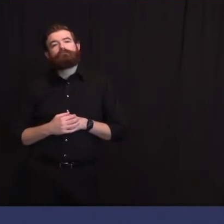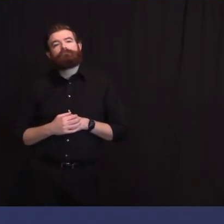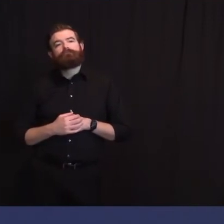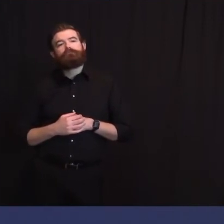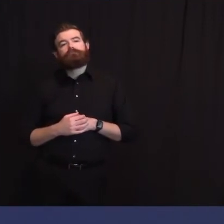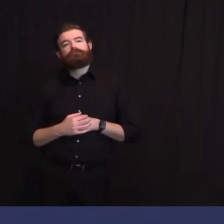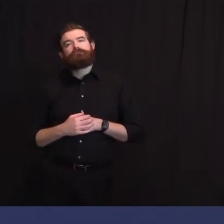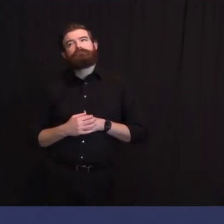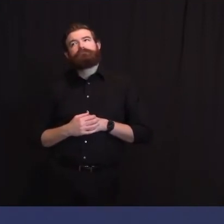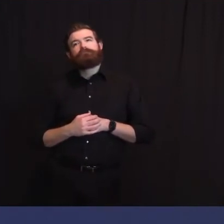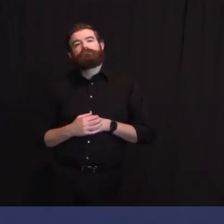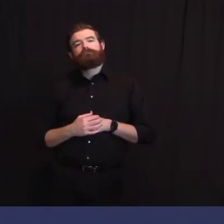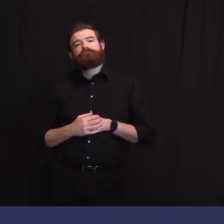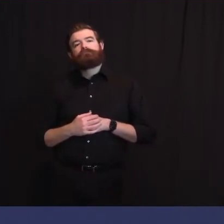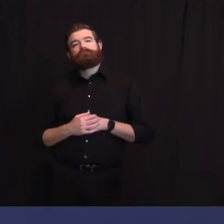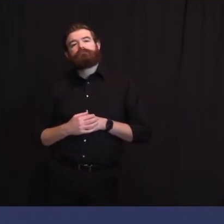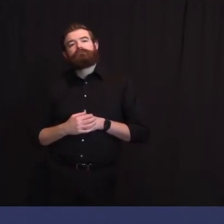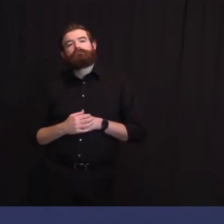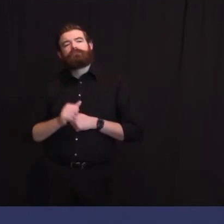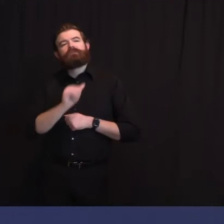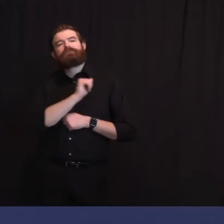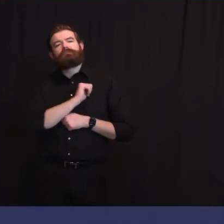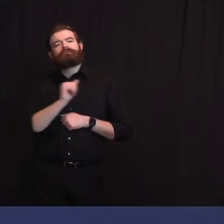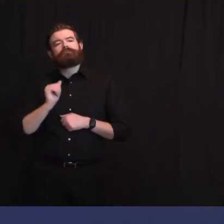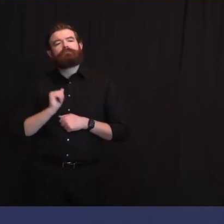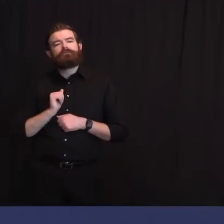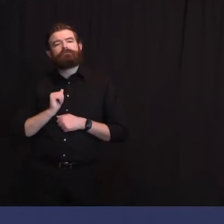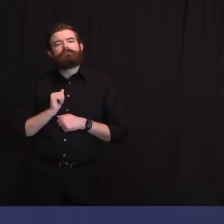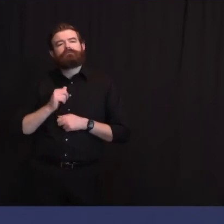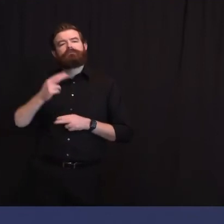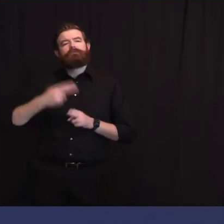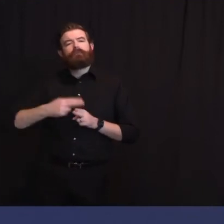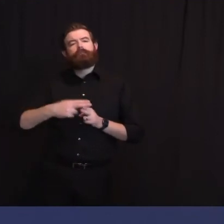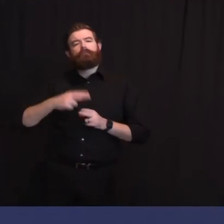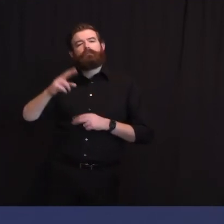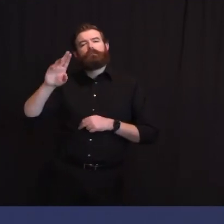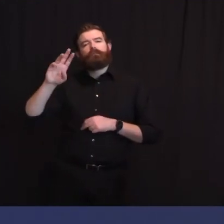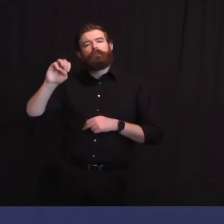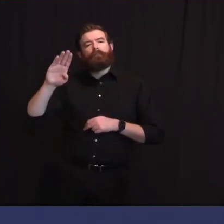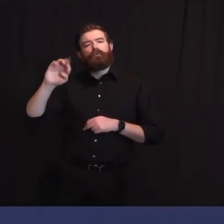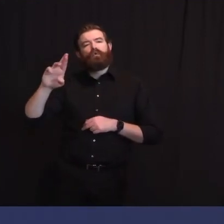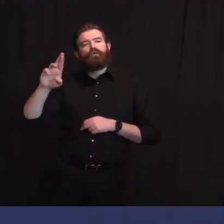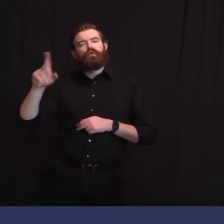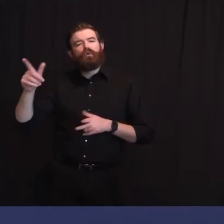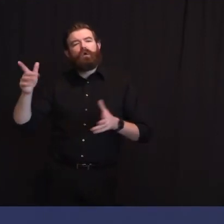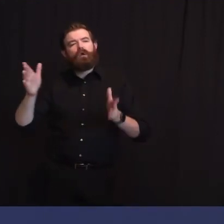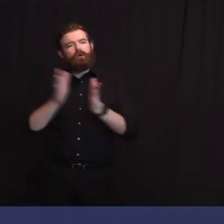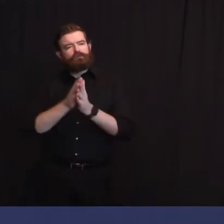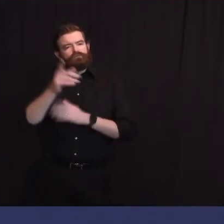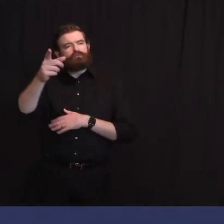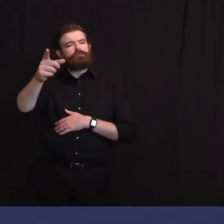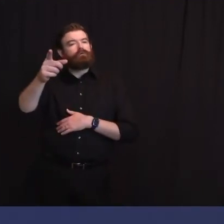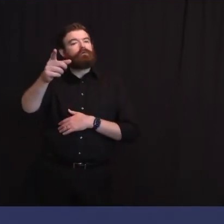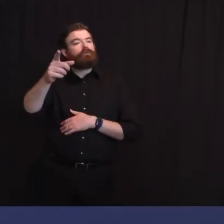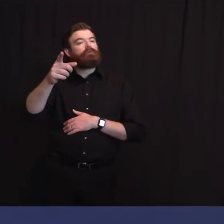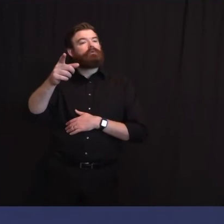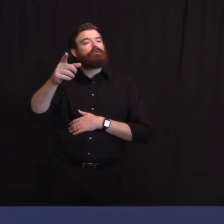separately, Assemblyman Weber has called on you to quarantine after your trip down to the inauguration. I'd just like to see if you have a reaction on